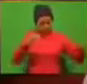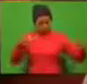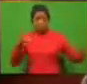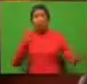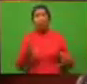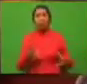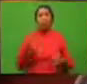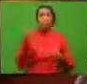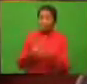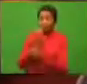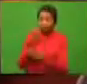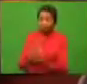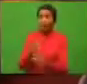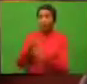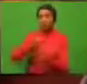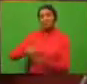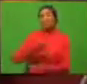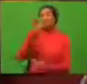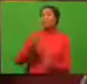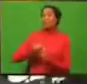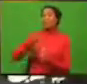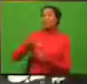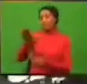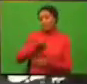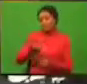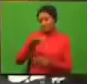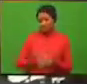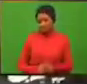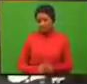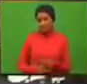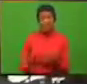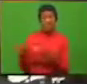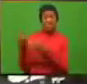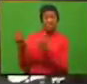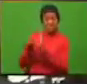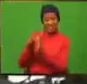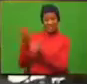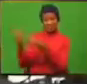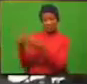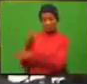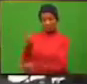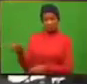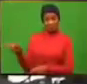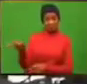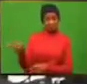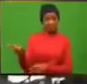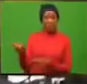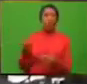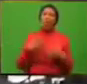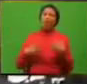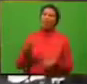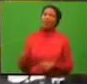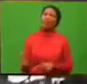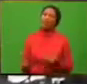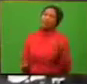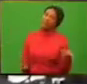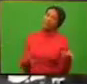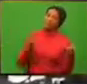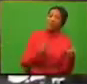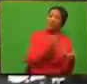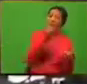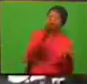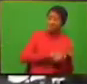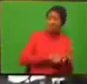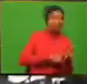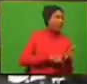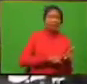and making South Africa a better place. The greatest fear of the breakers is not that South Africa fails.